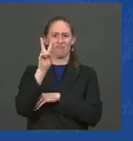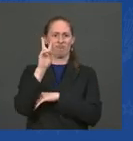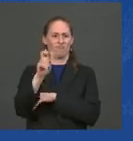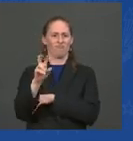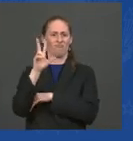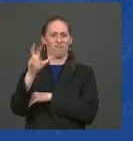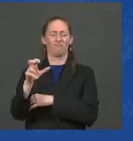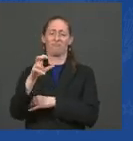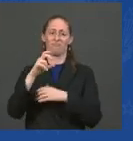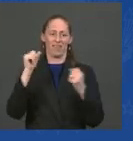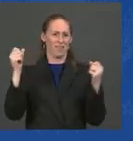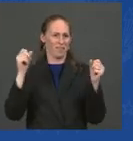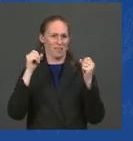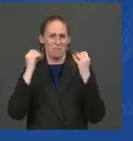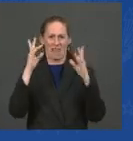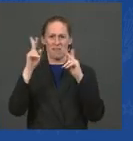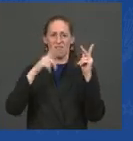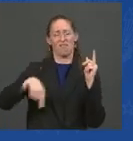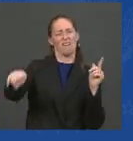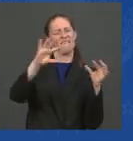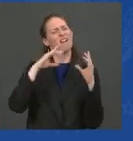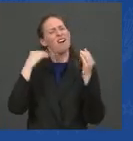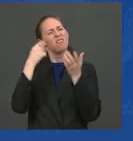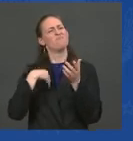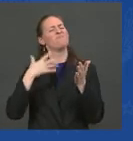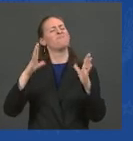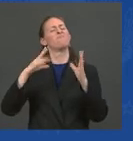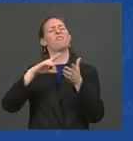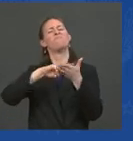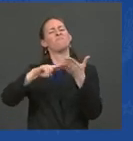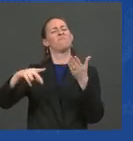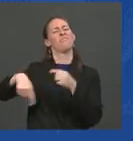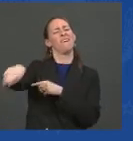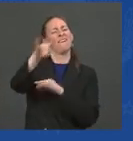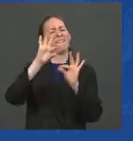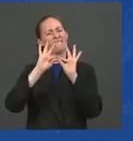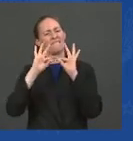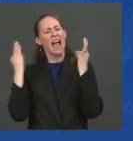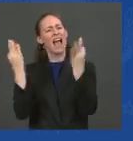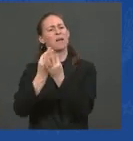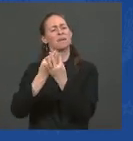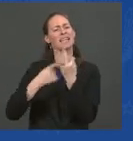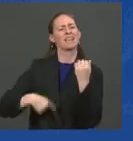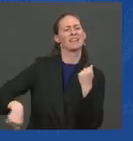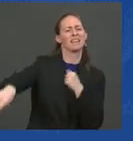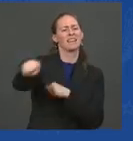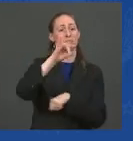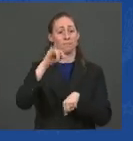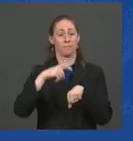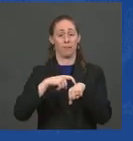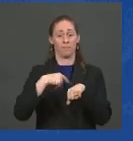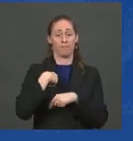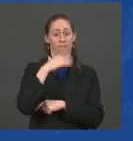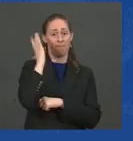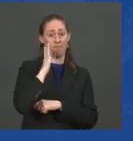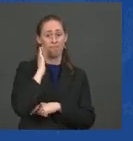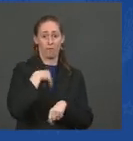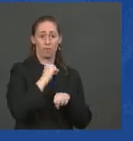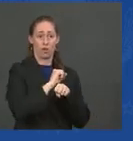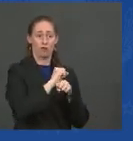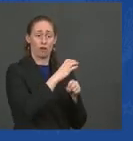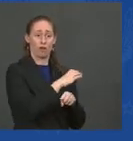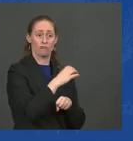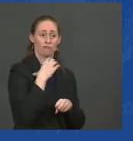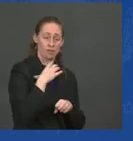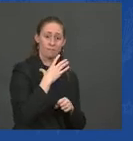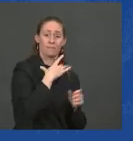the 36 years that I served in public office representing the state, first as a congressman and then as a senator, as Rosa mentioned. And I've been blessed